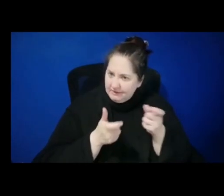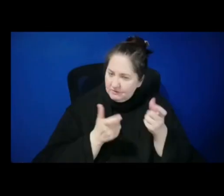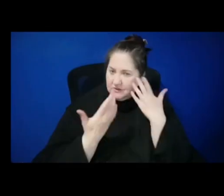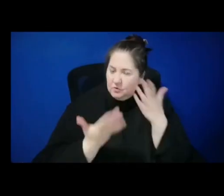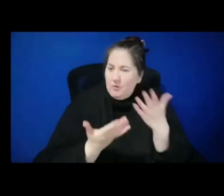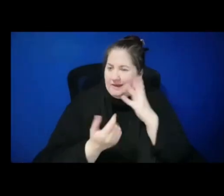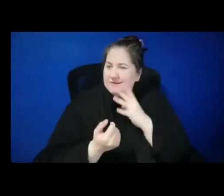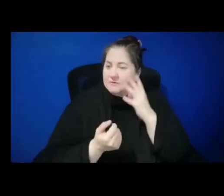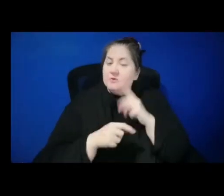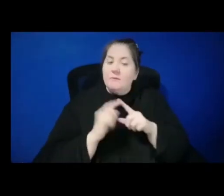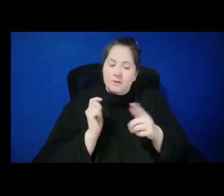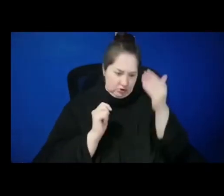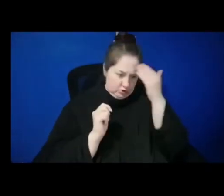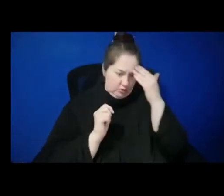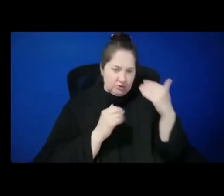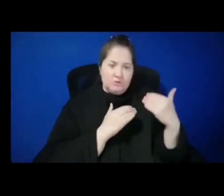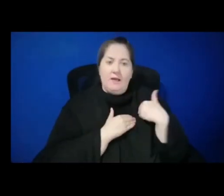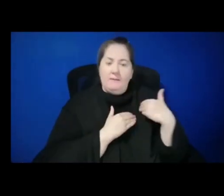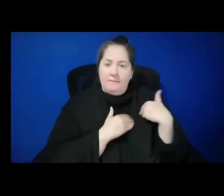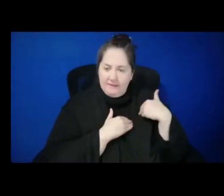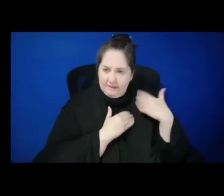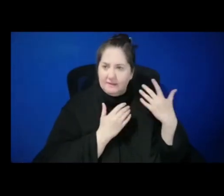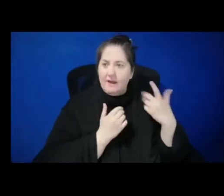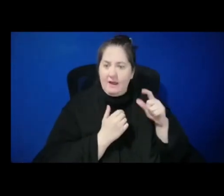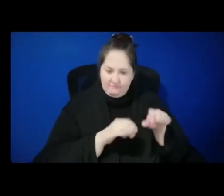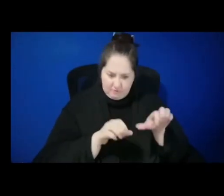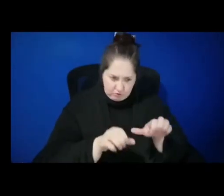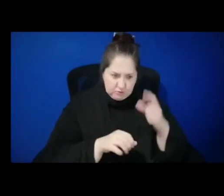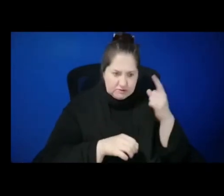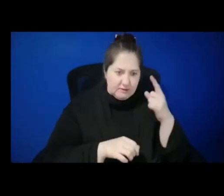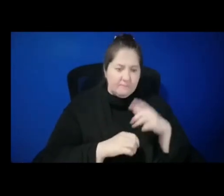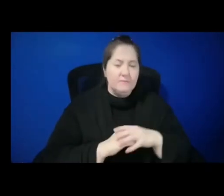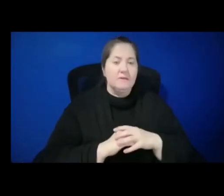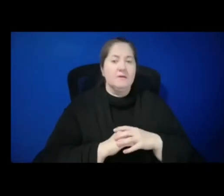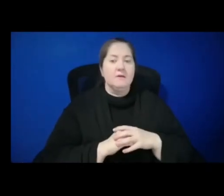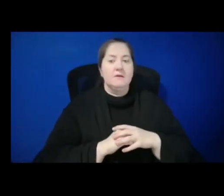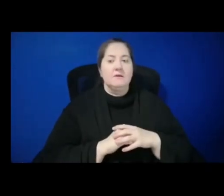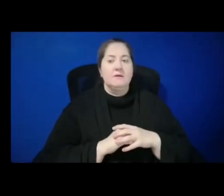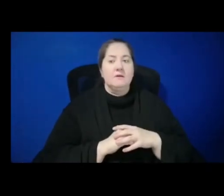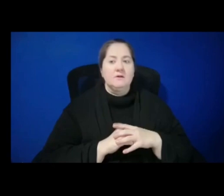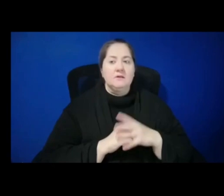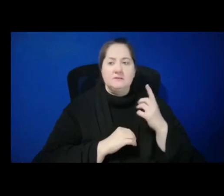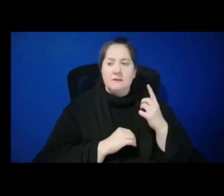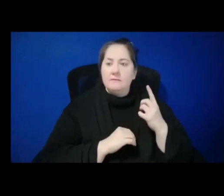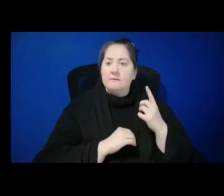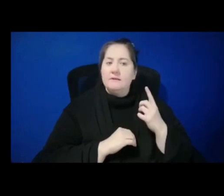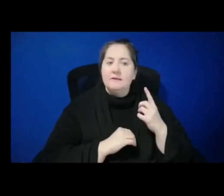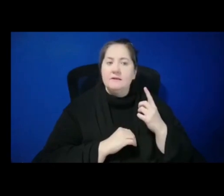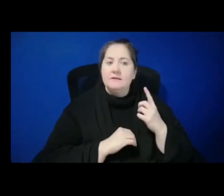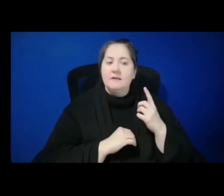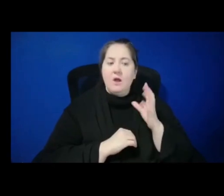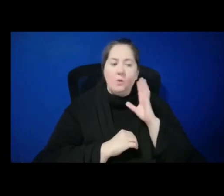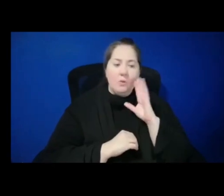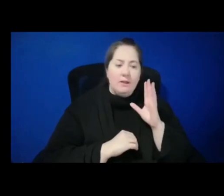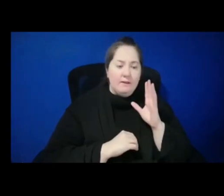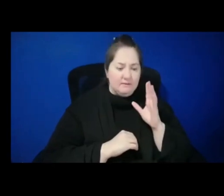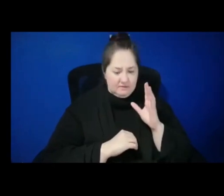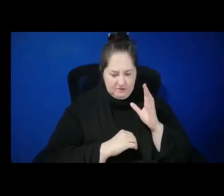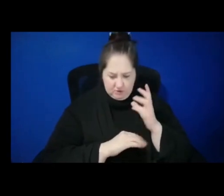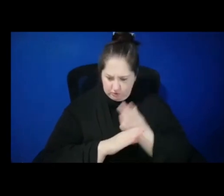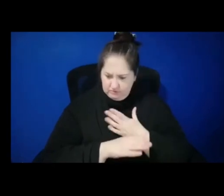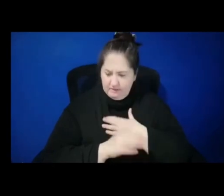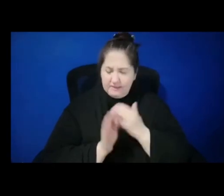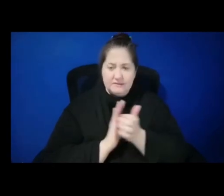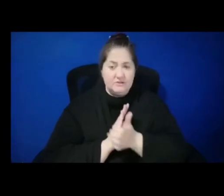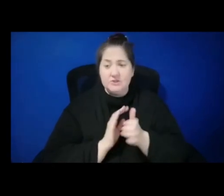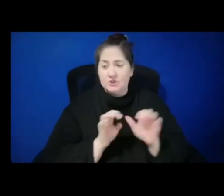took accountability for, I have to do something here. There is something that, I'm going to have to pull out my skills, and she pulled out those